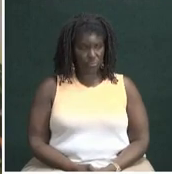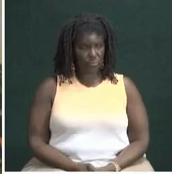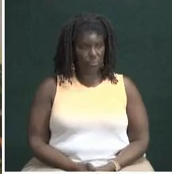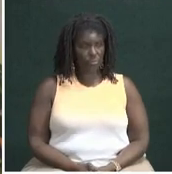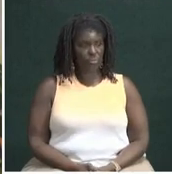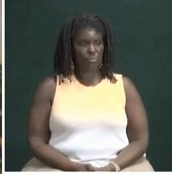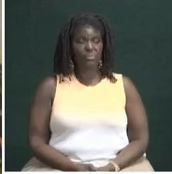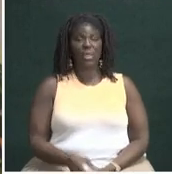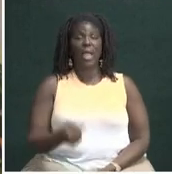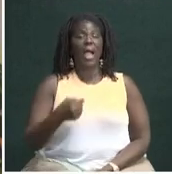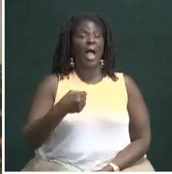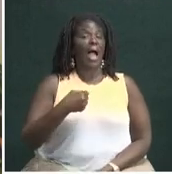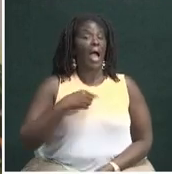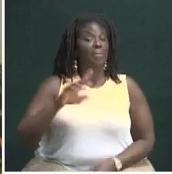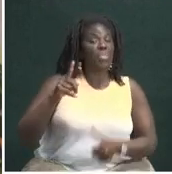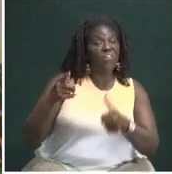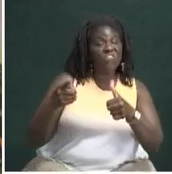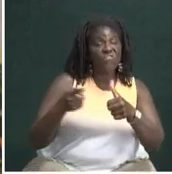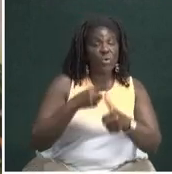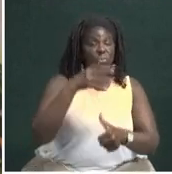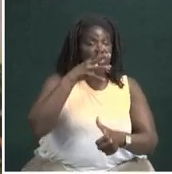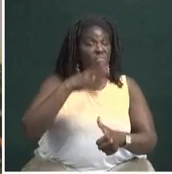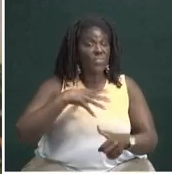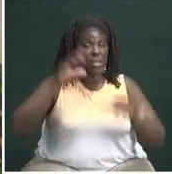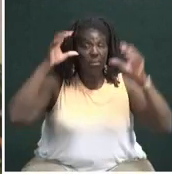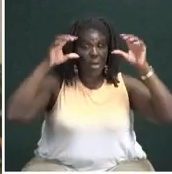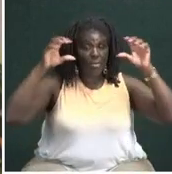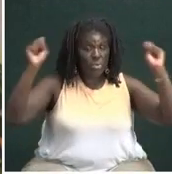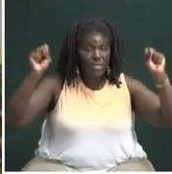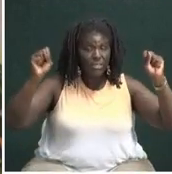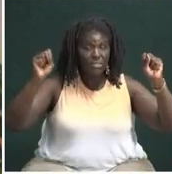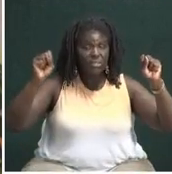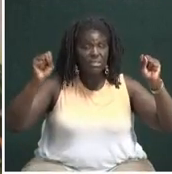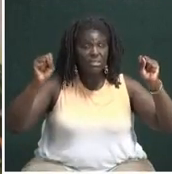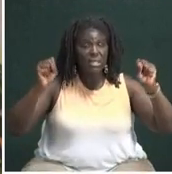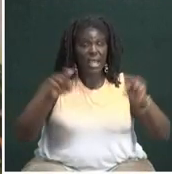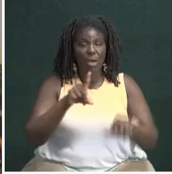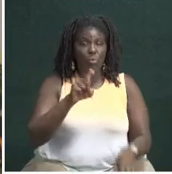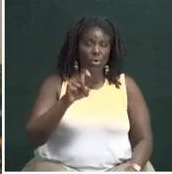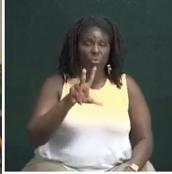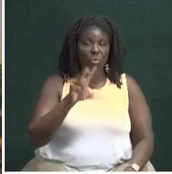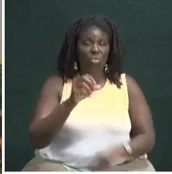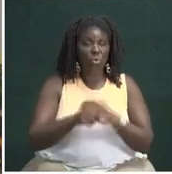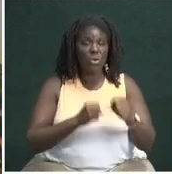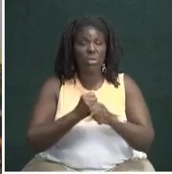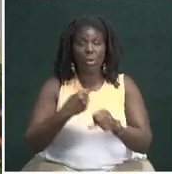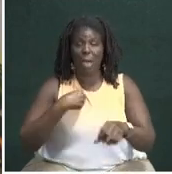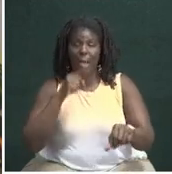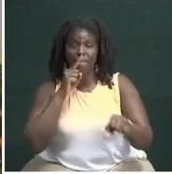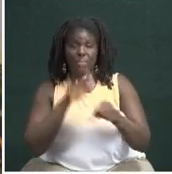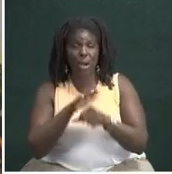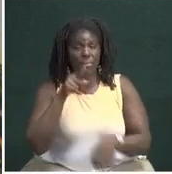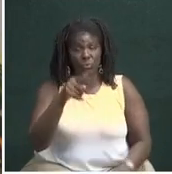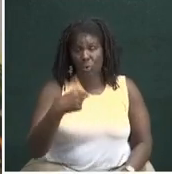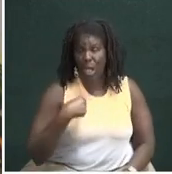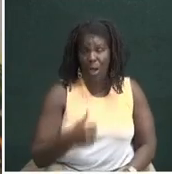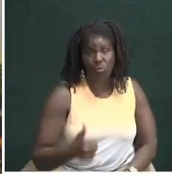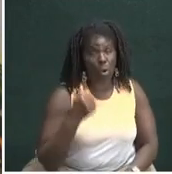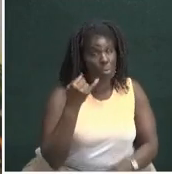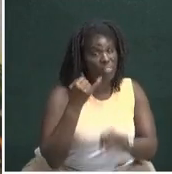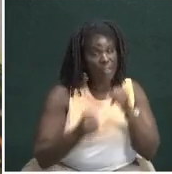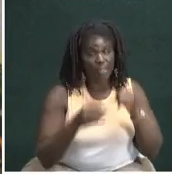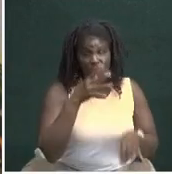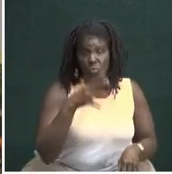I may be the first female president in 130 years, but I can guarantee you I won't be